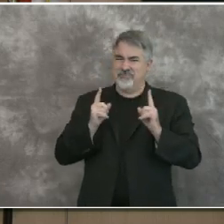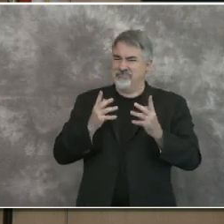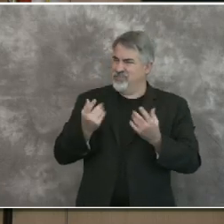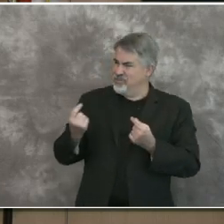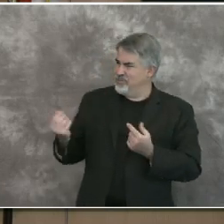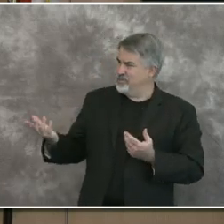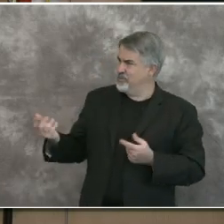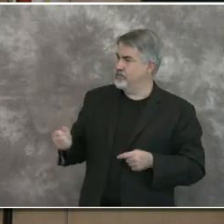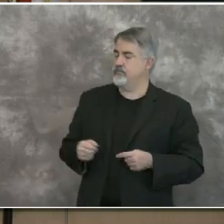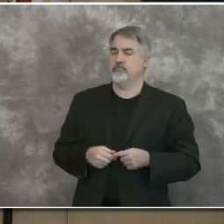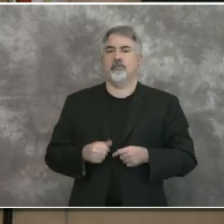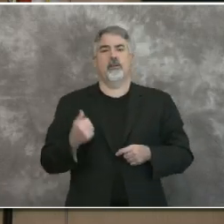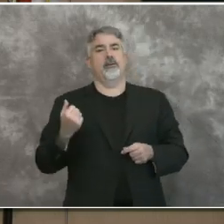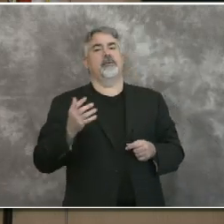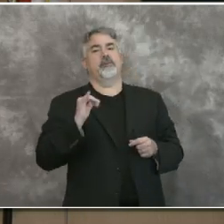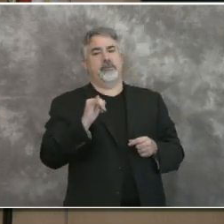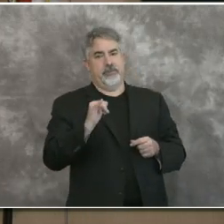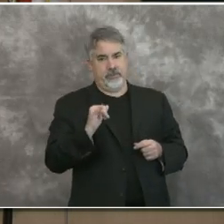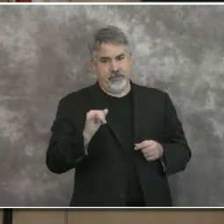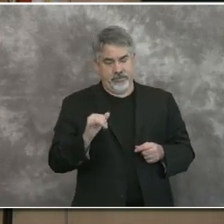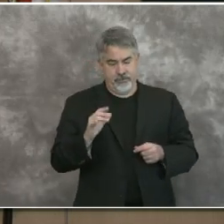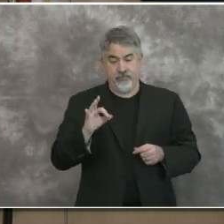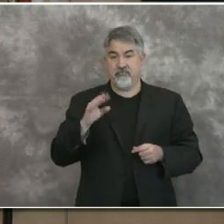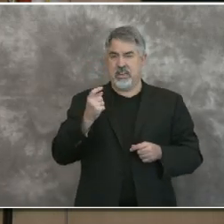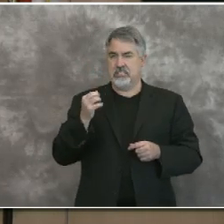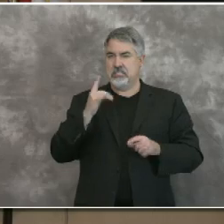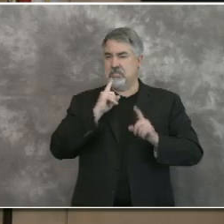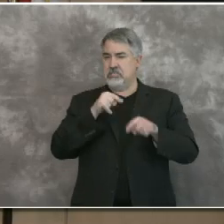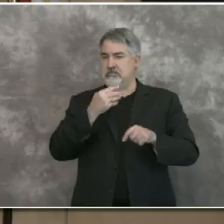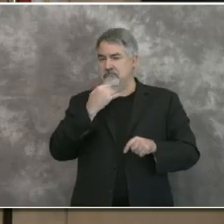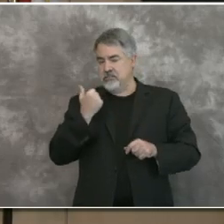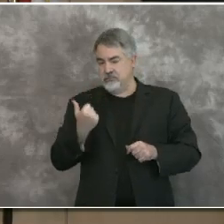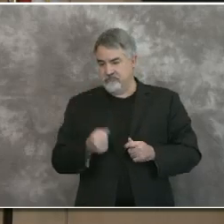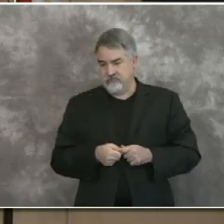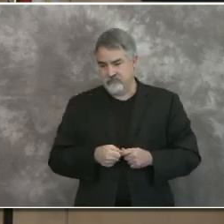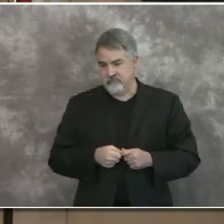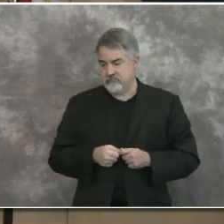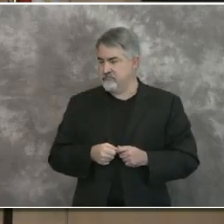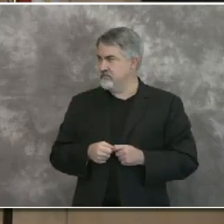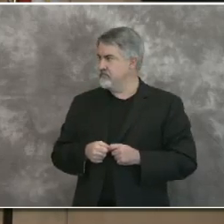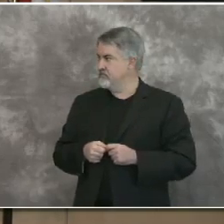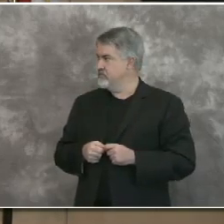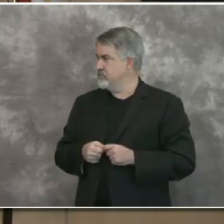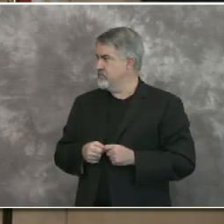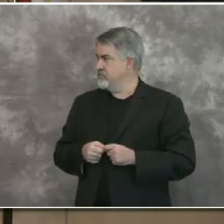Okay, Supervisor Fletcher is going to answer at least the first part of that.